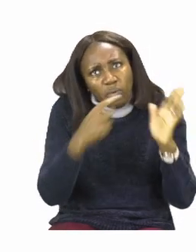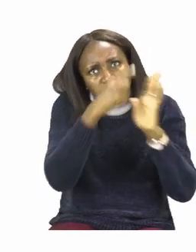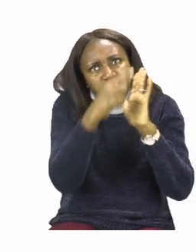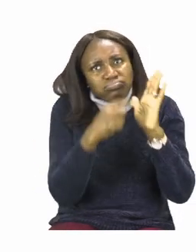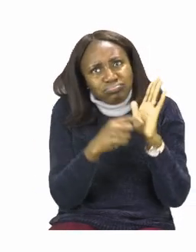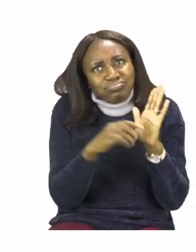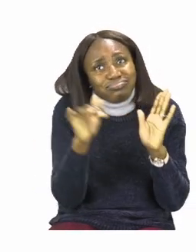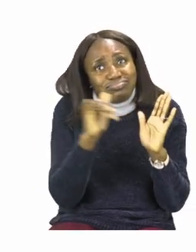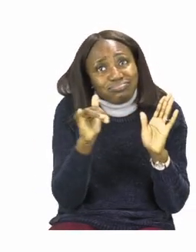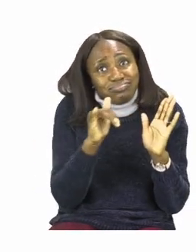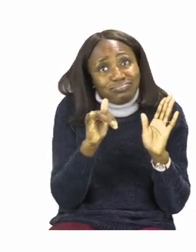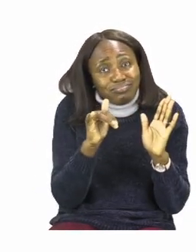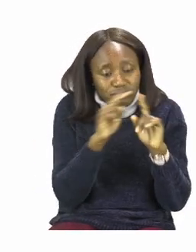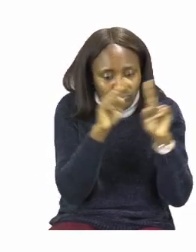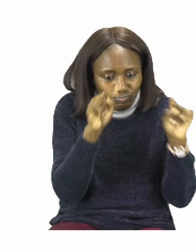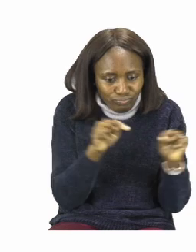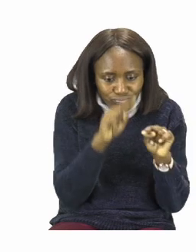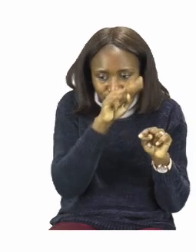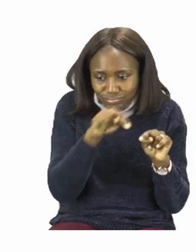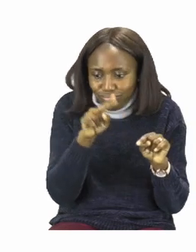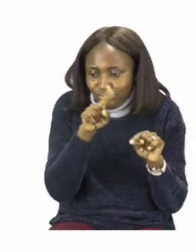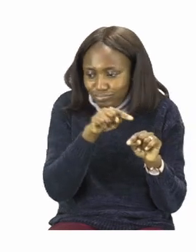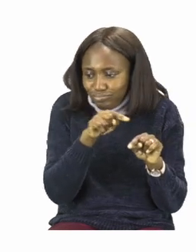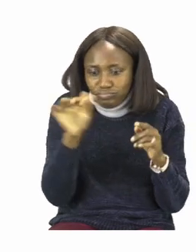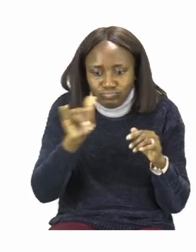Put a cross in the correct box.